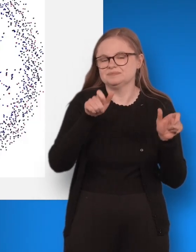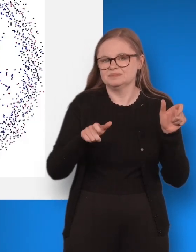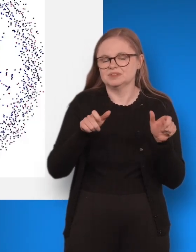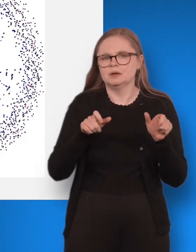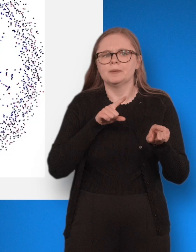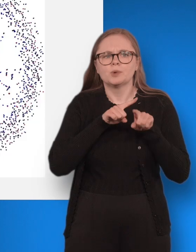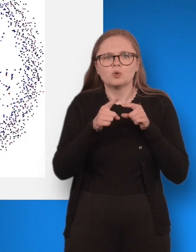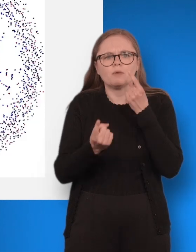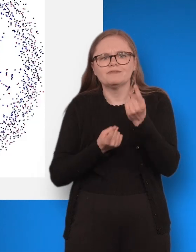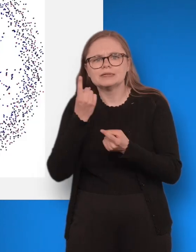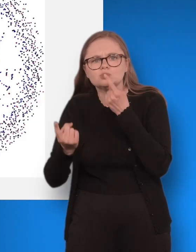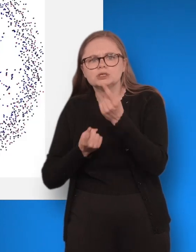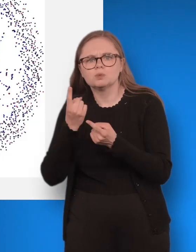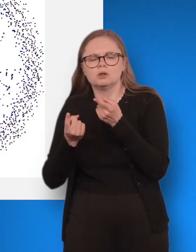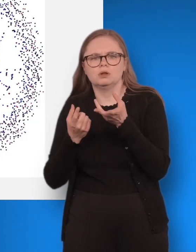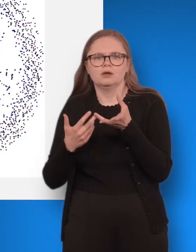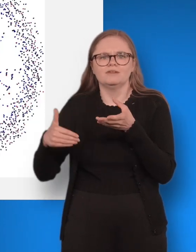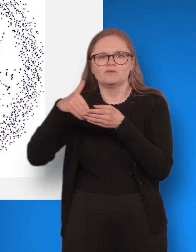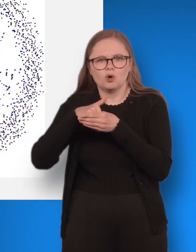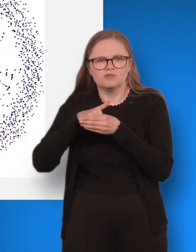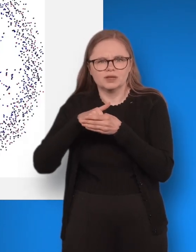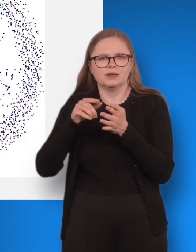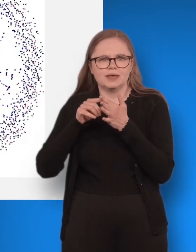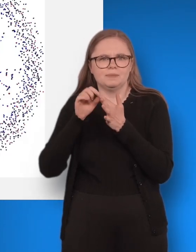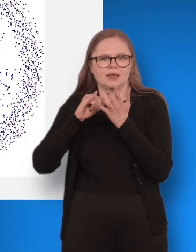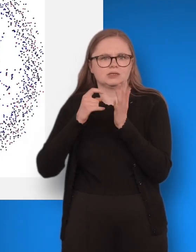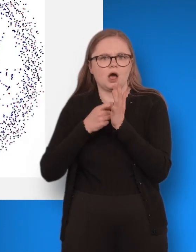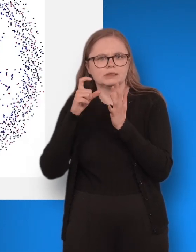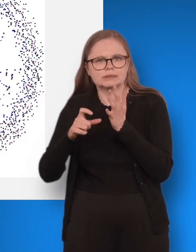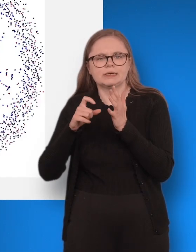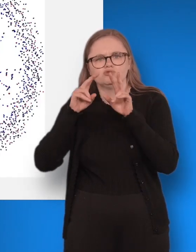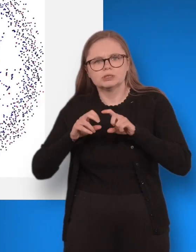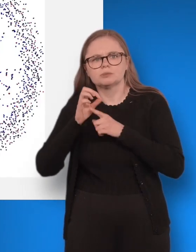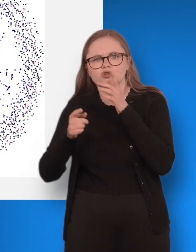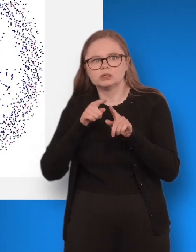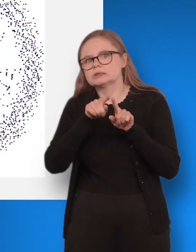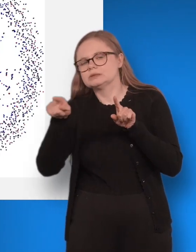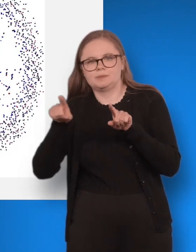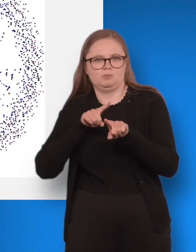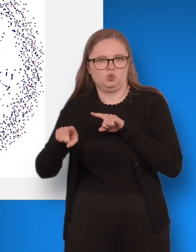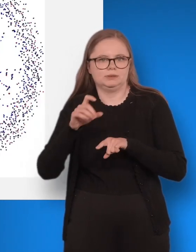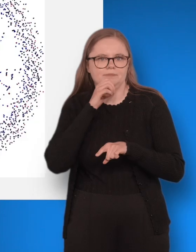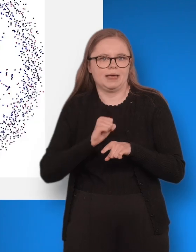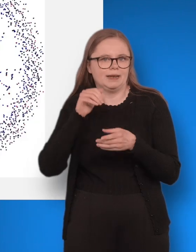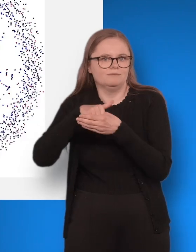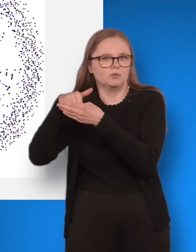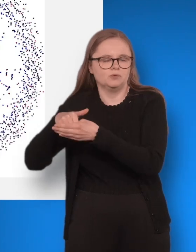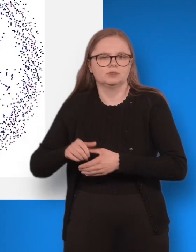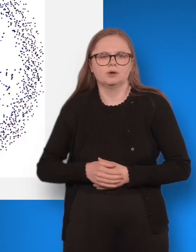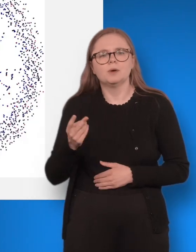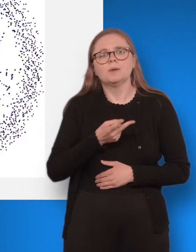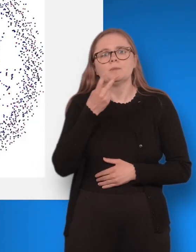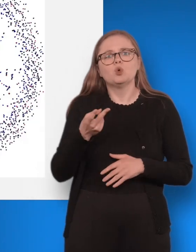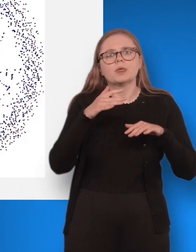of individuals that are involved in EPSRC research projects are also men. So in both of the networks,